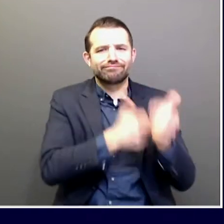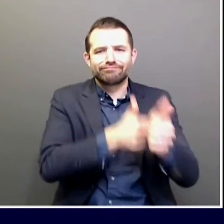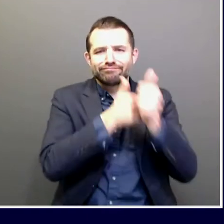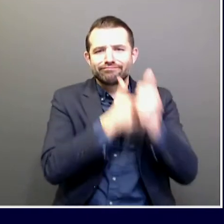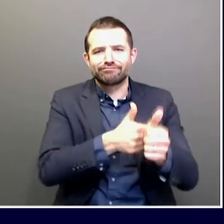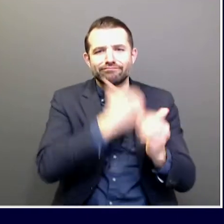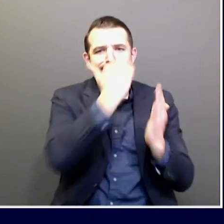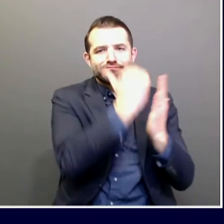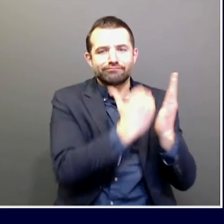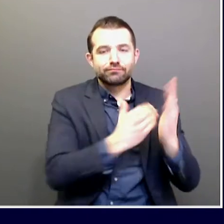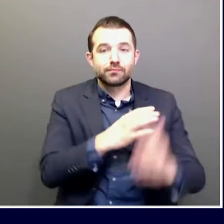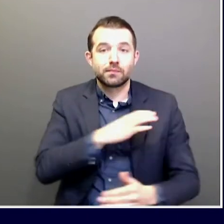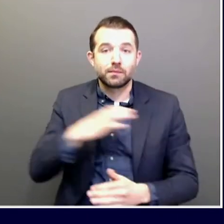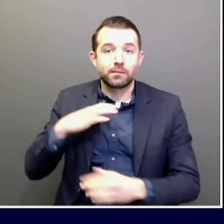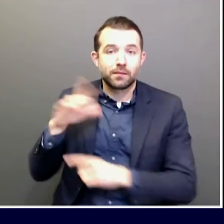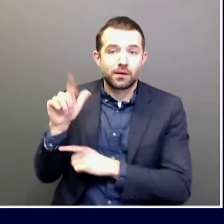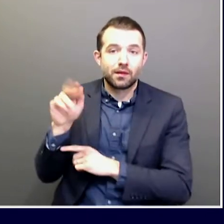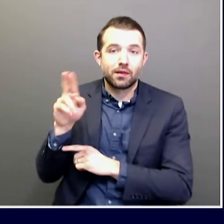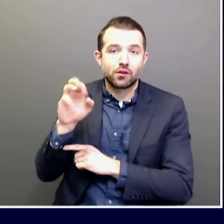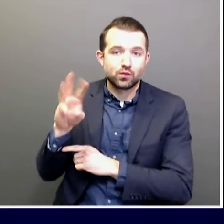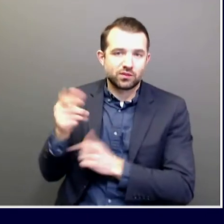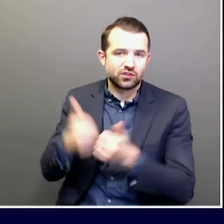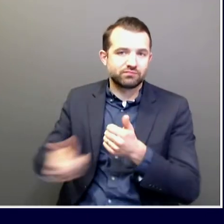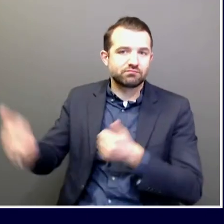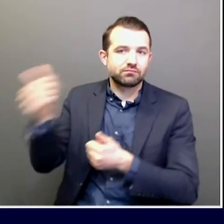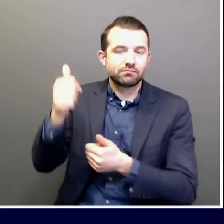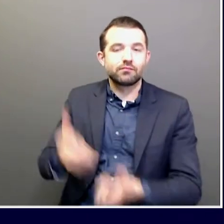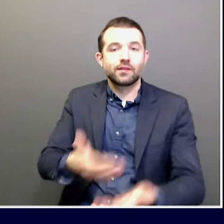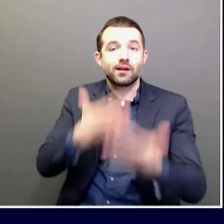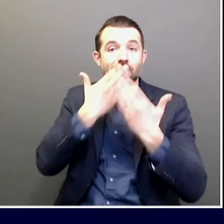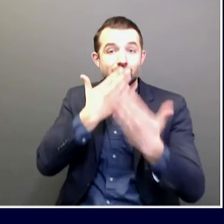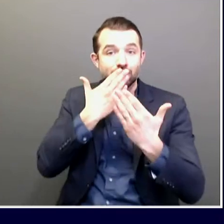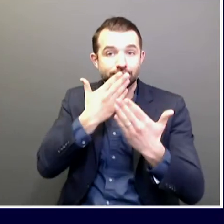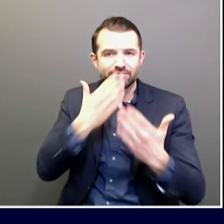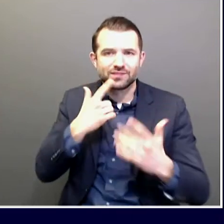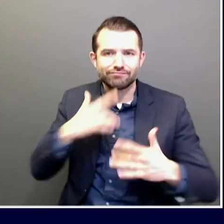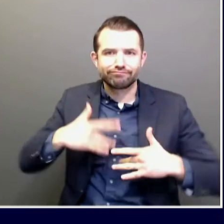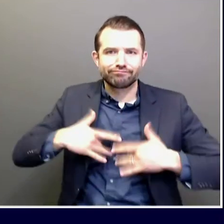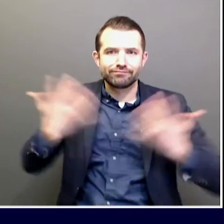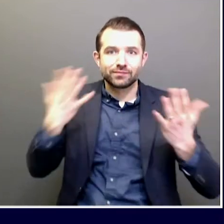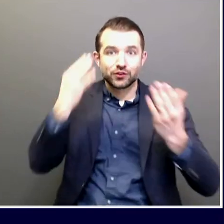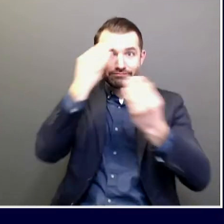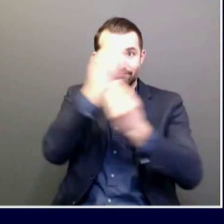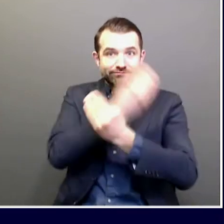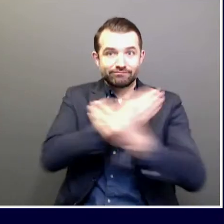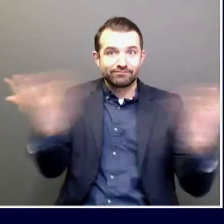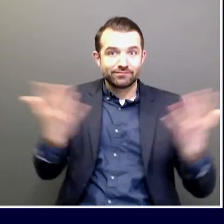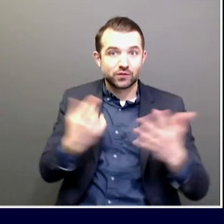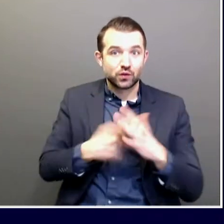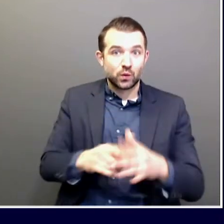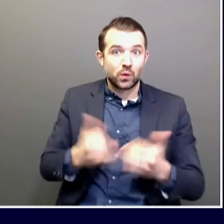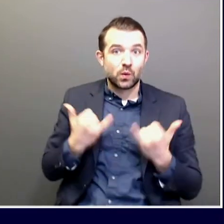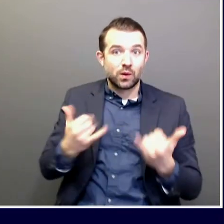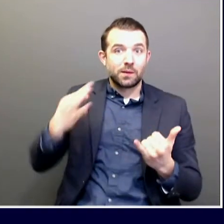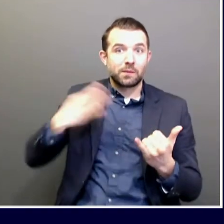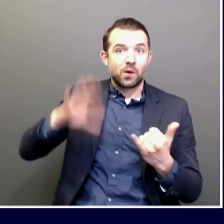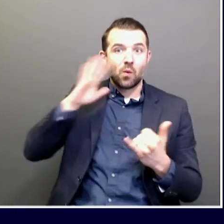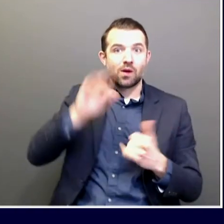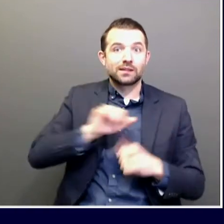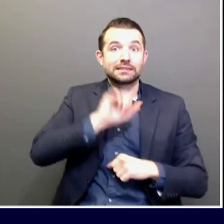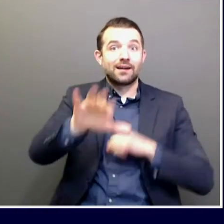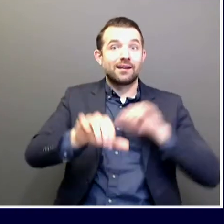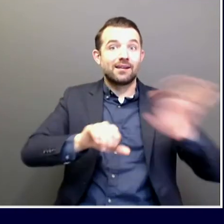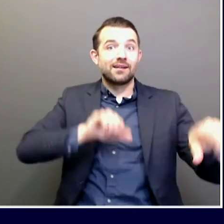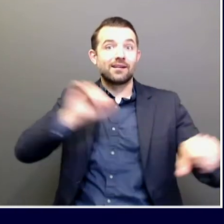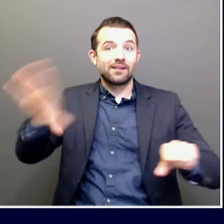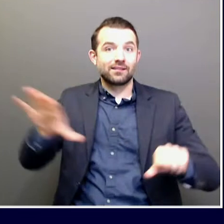than 20,000 direct support workers. These bonuses may be used to attract new workers or to